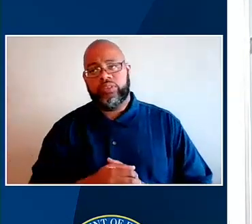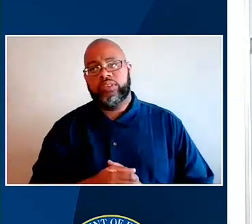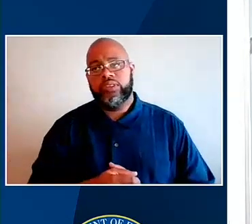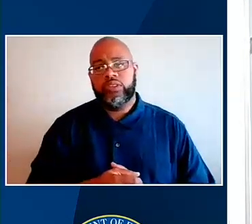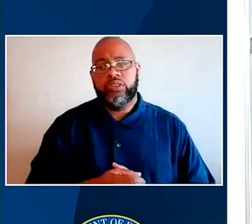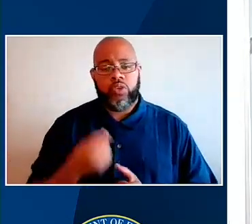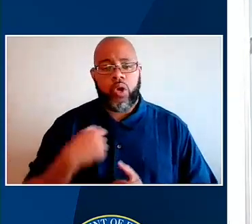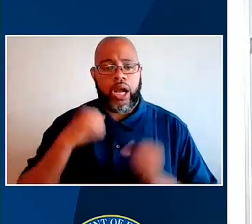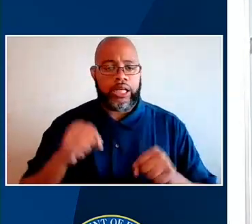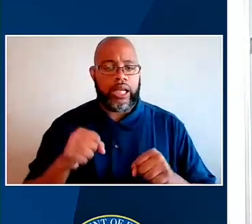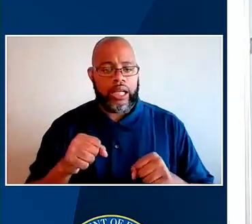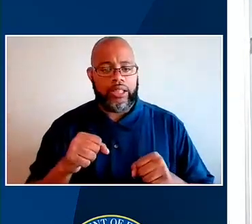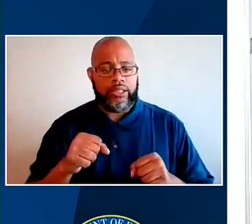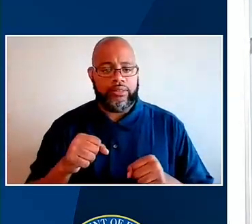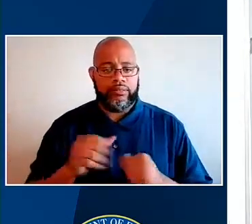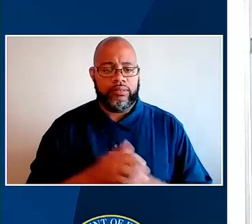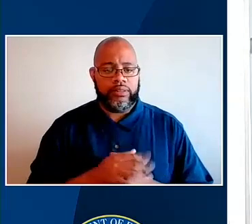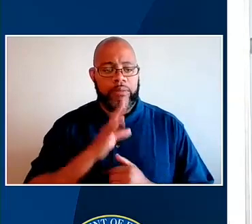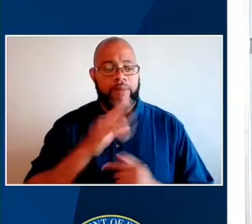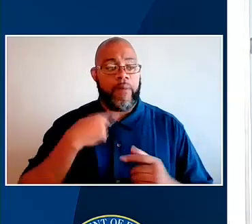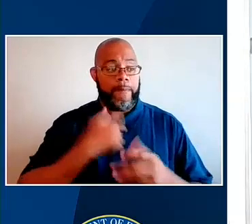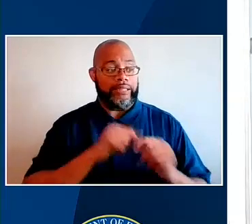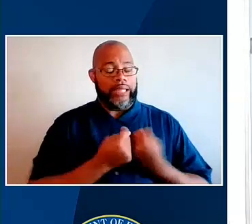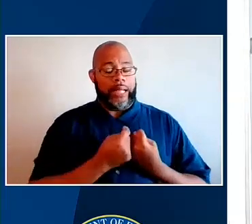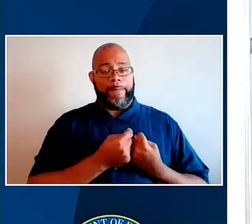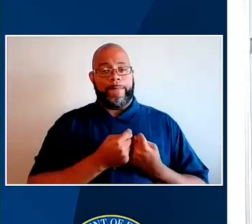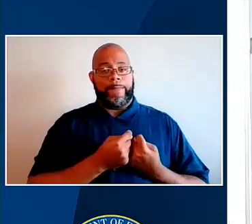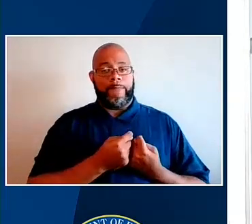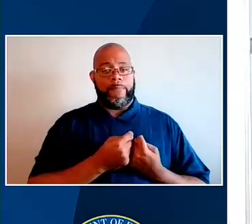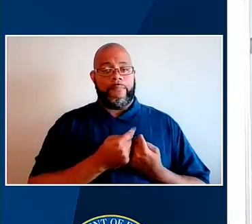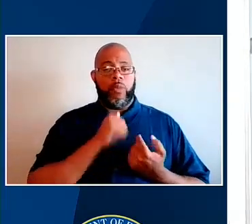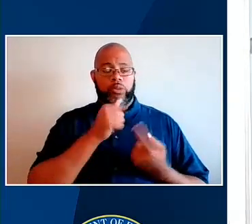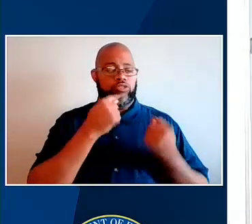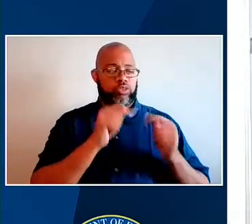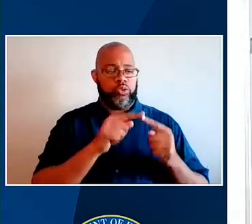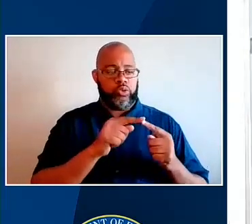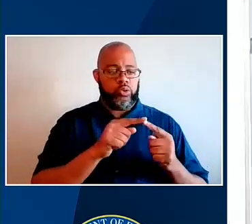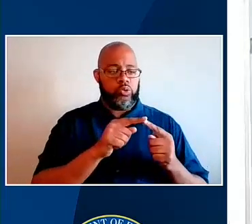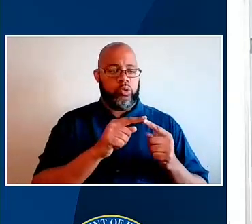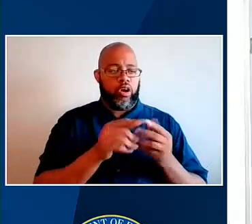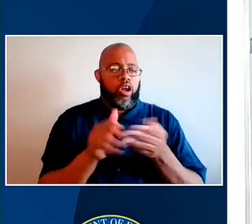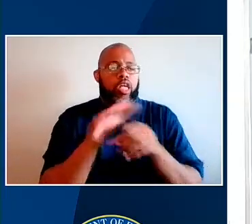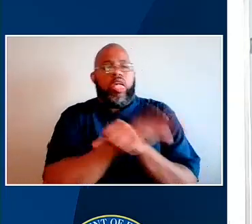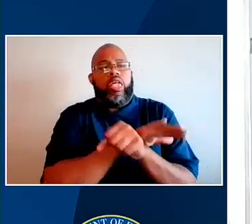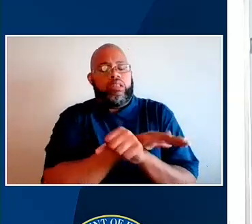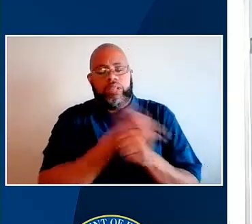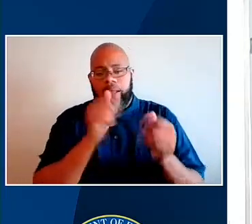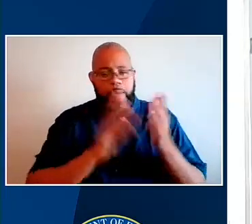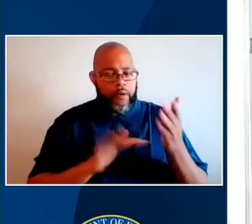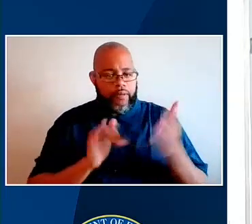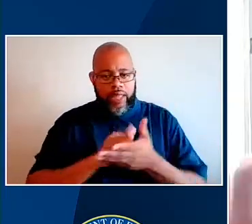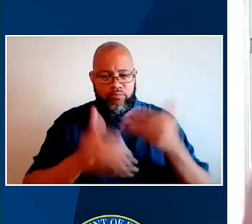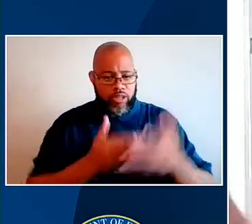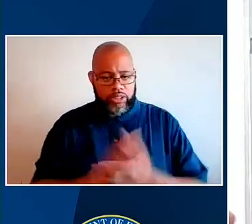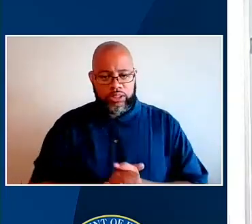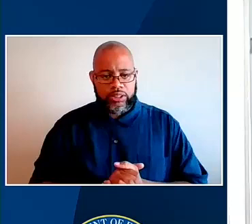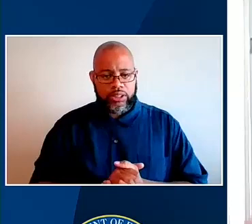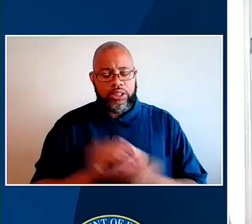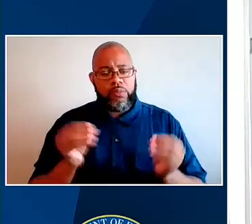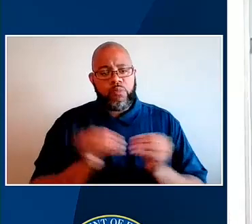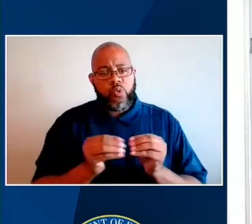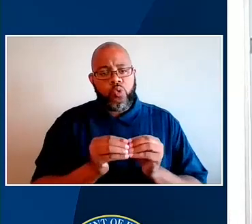I can just speak from my team. It was never an attempt to obfuscate, you know, any part of this process. It was more